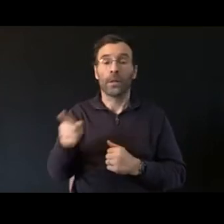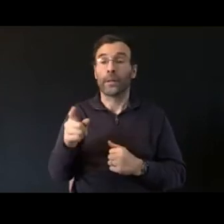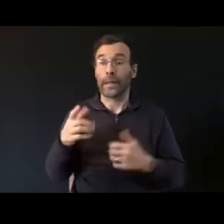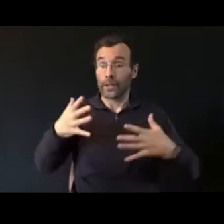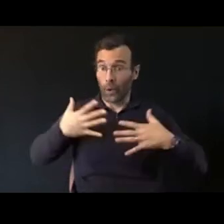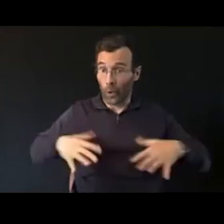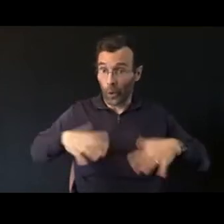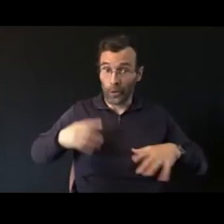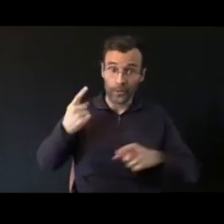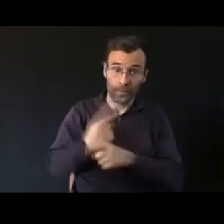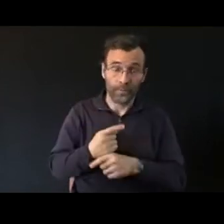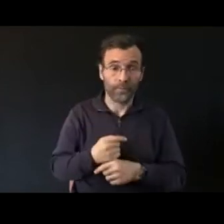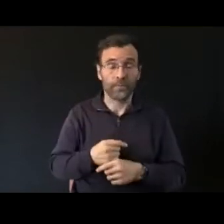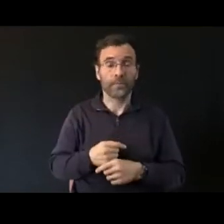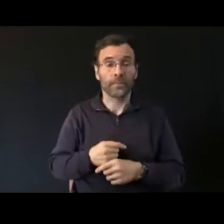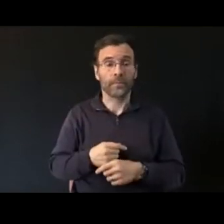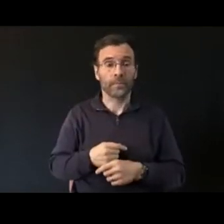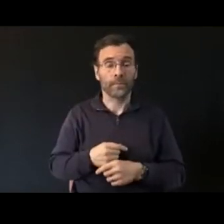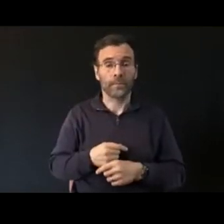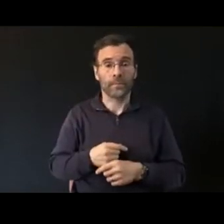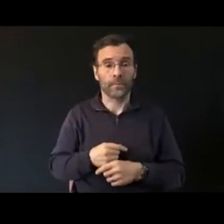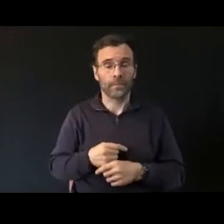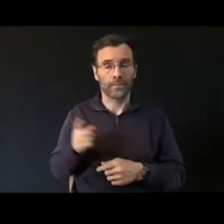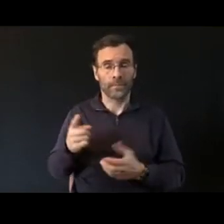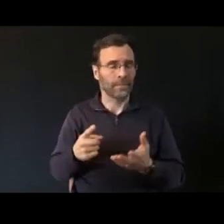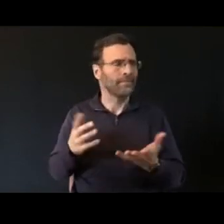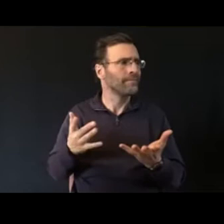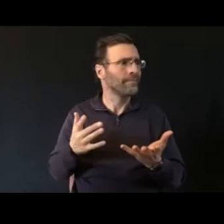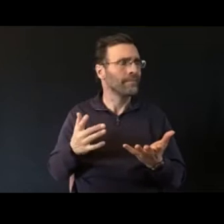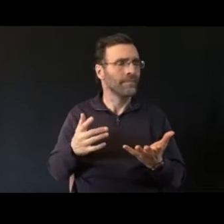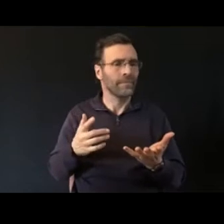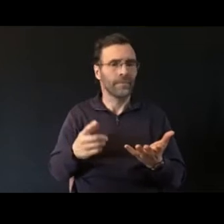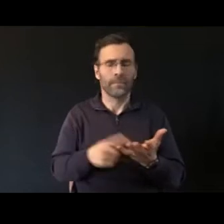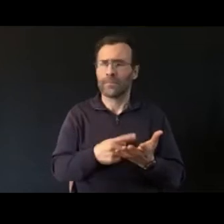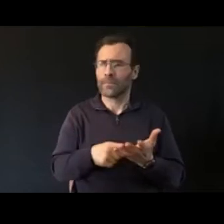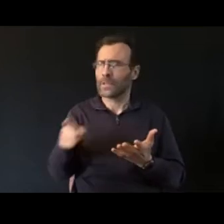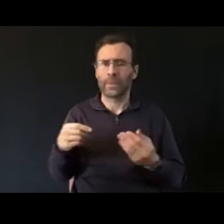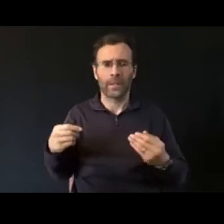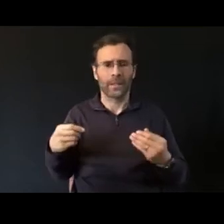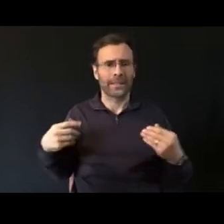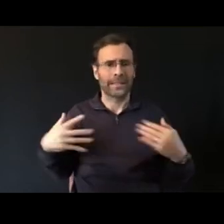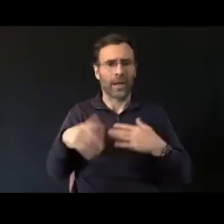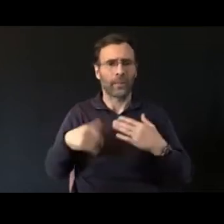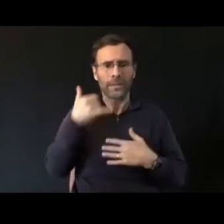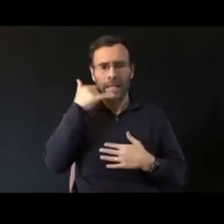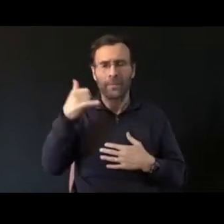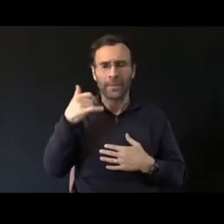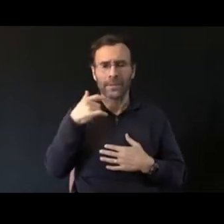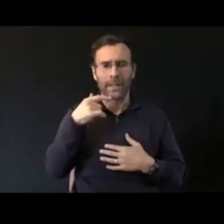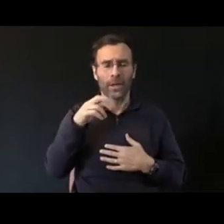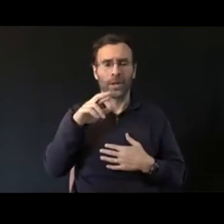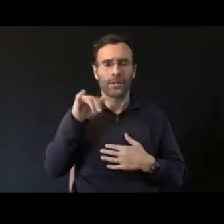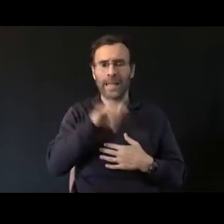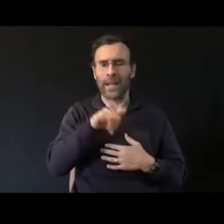or like she's coming out of her room. Sometimes she'll get scared like about scammers and she'll stay in her room. So I'll just have